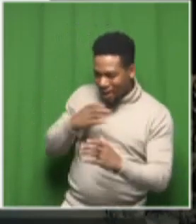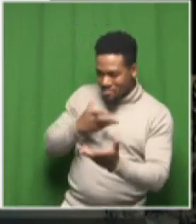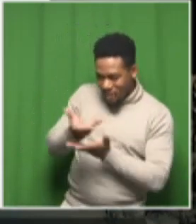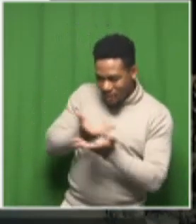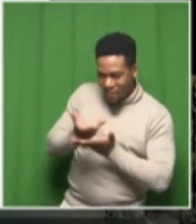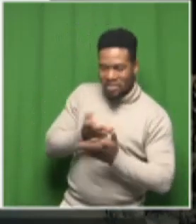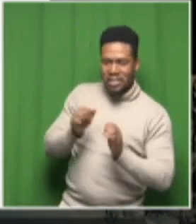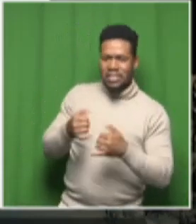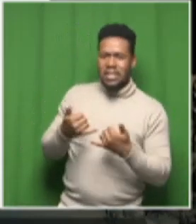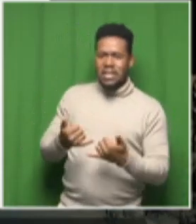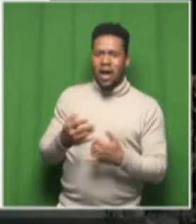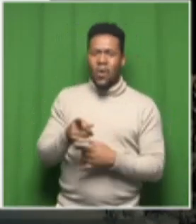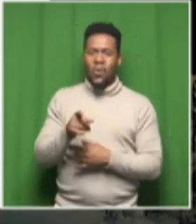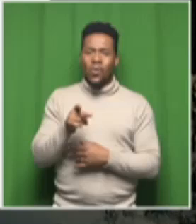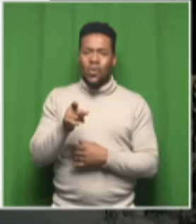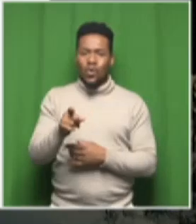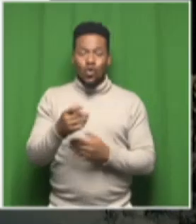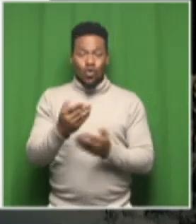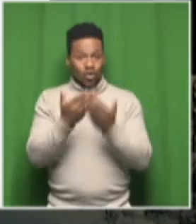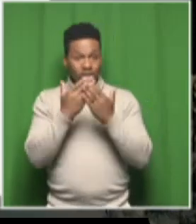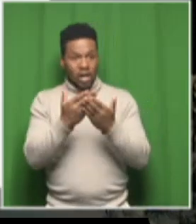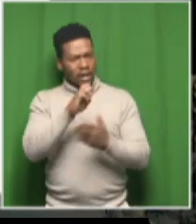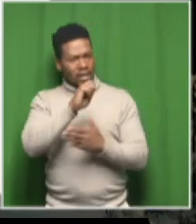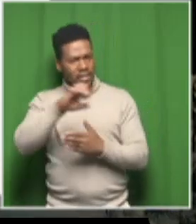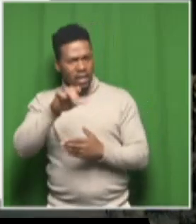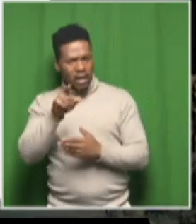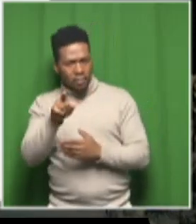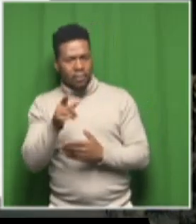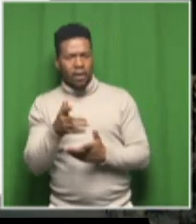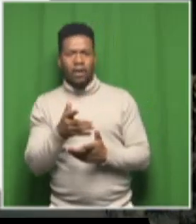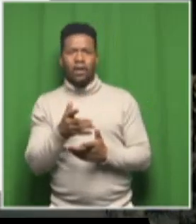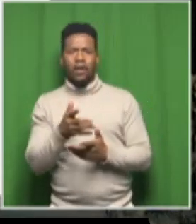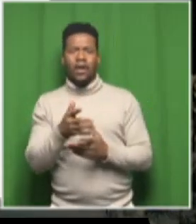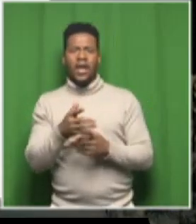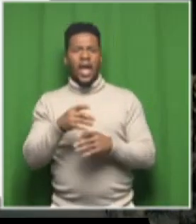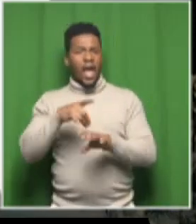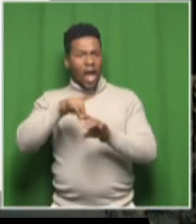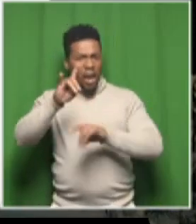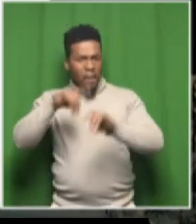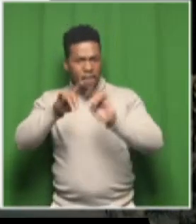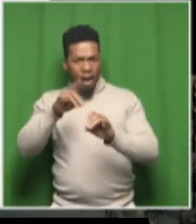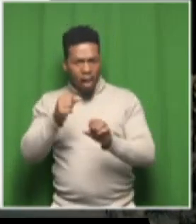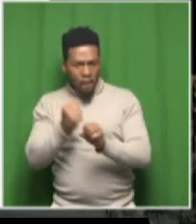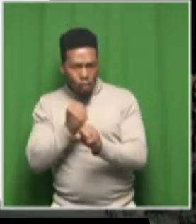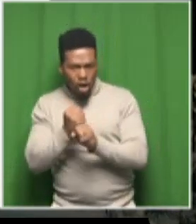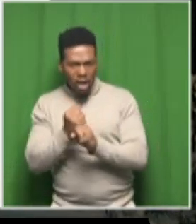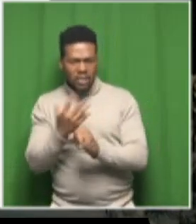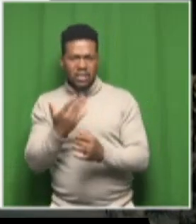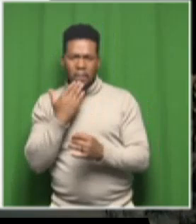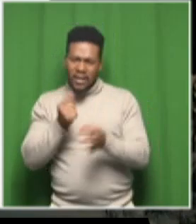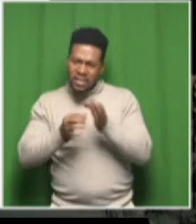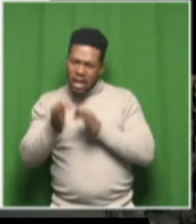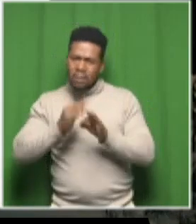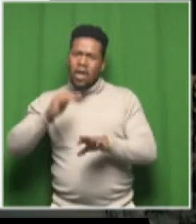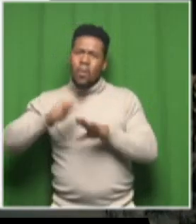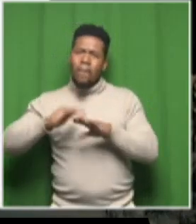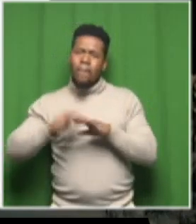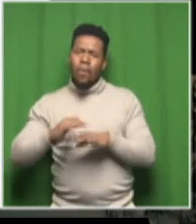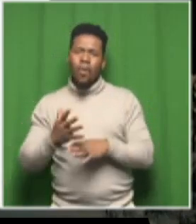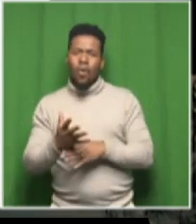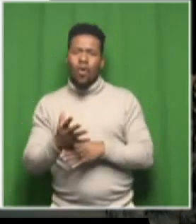Fort Cox College in the Eastern Cape Province. You studied animal production. Perhaps you could tell us a little bit more about your